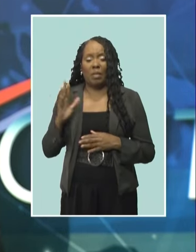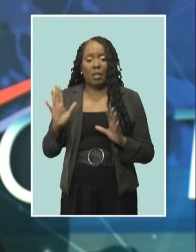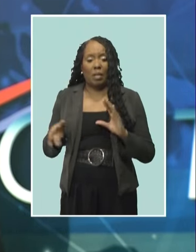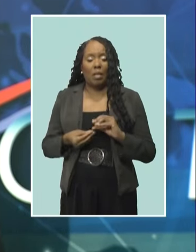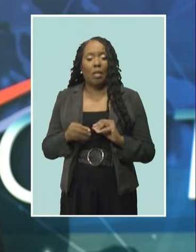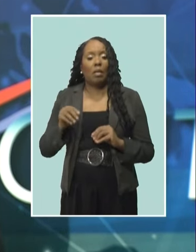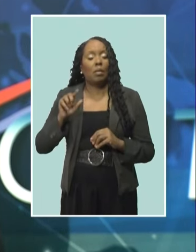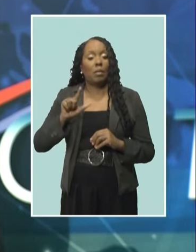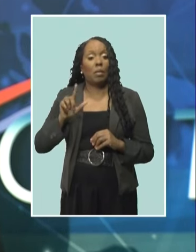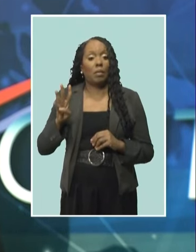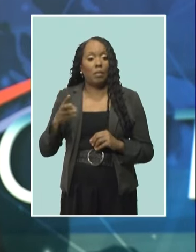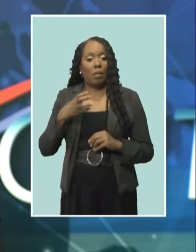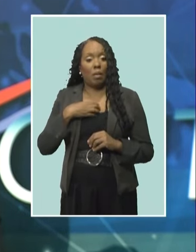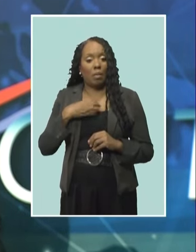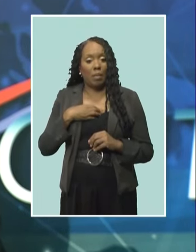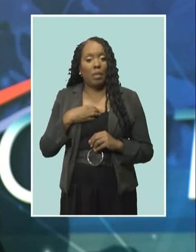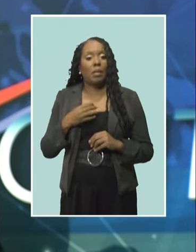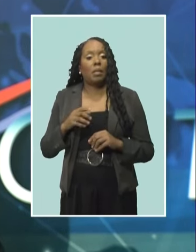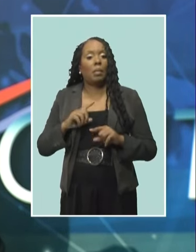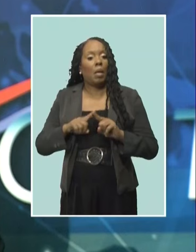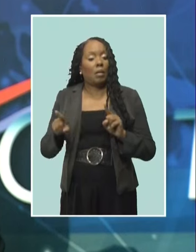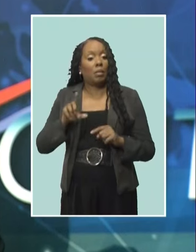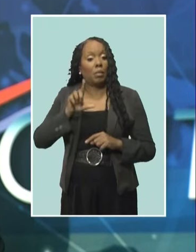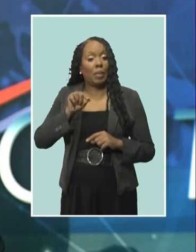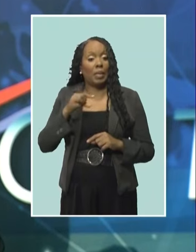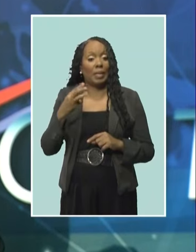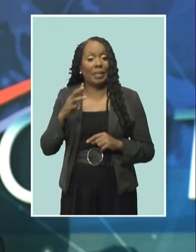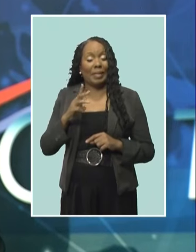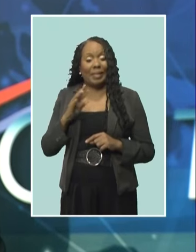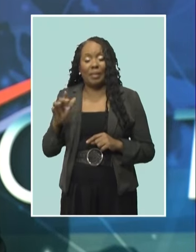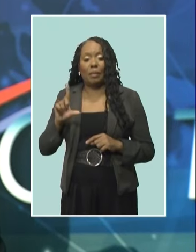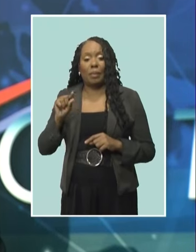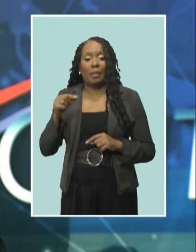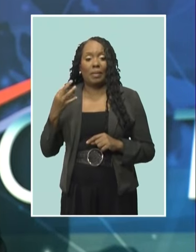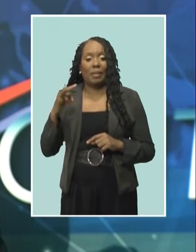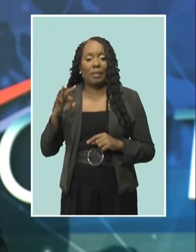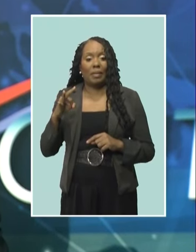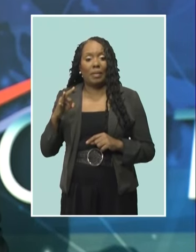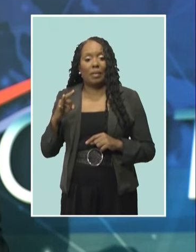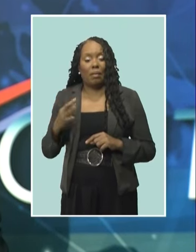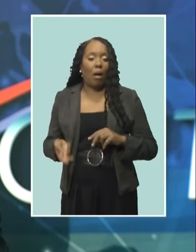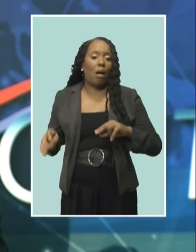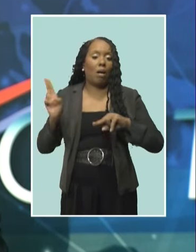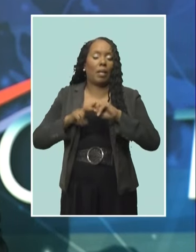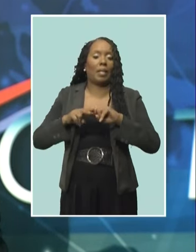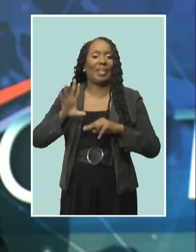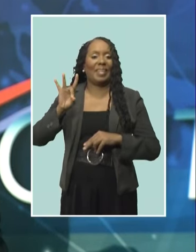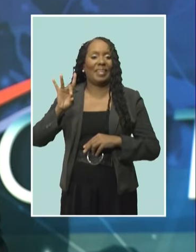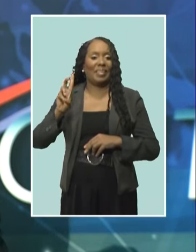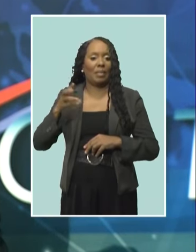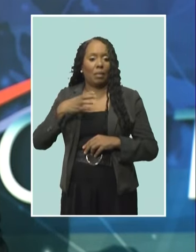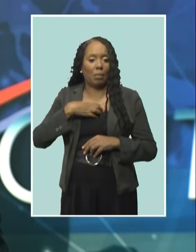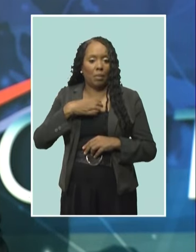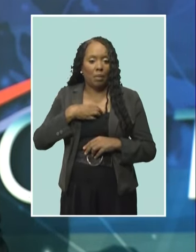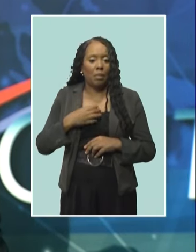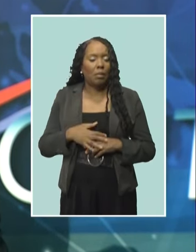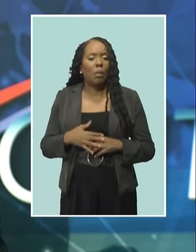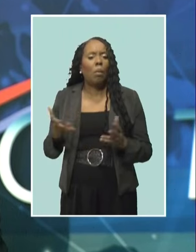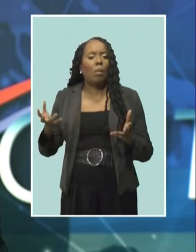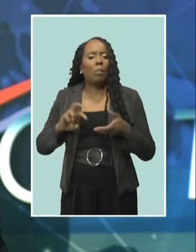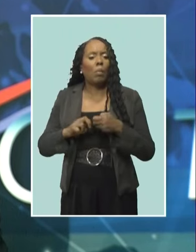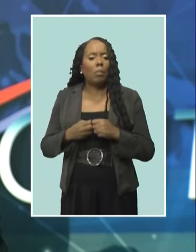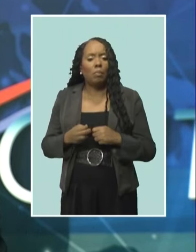made. This, however, moved to 86 during 2016 to 2019. Among the issues identified,